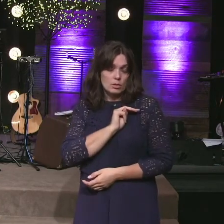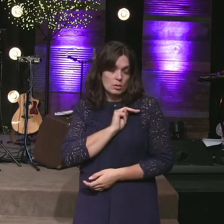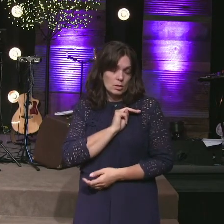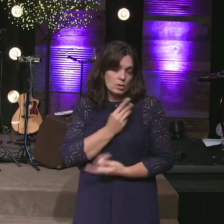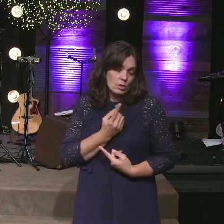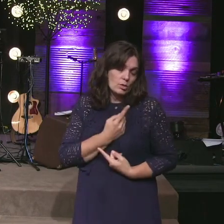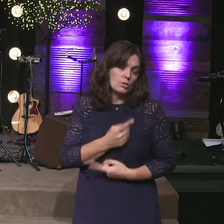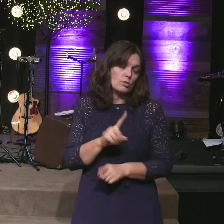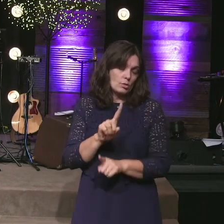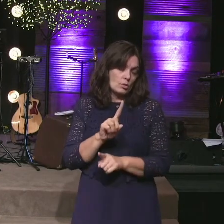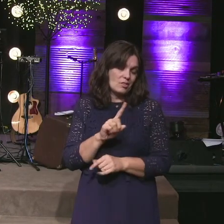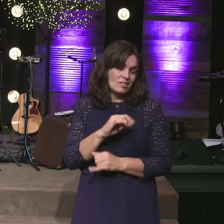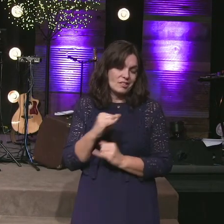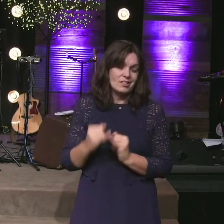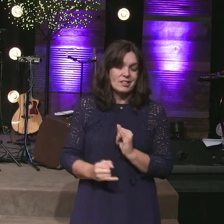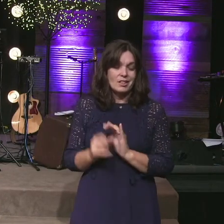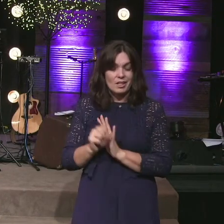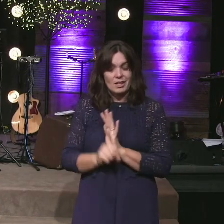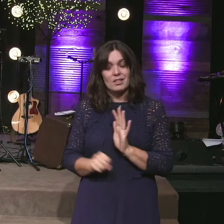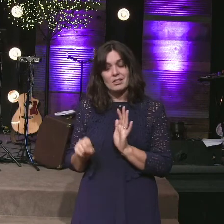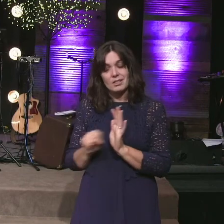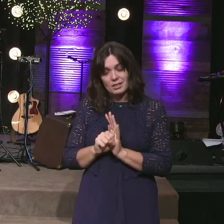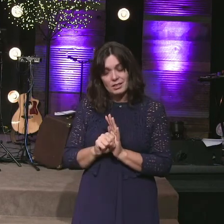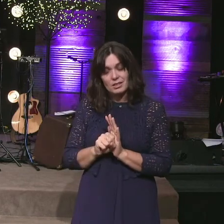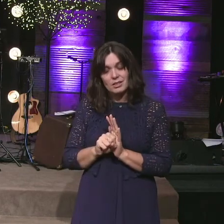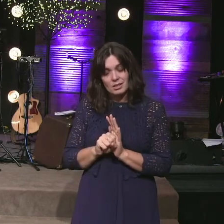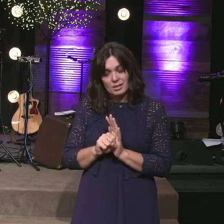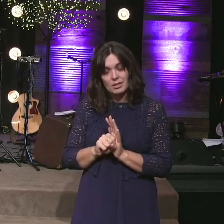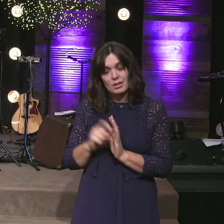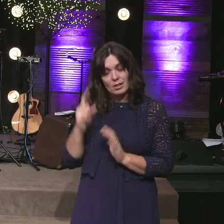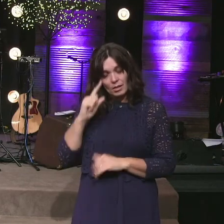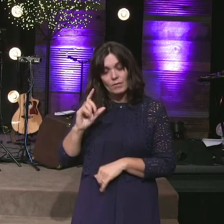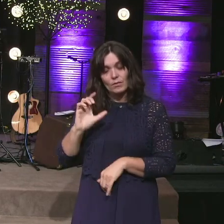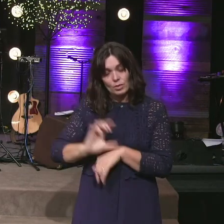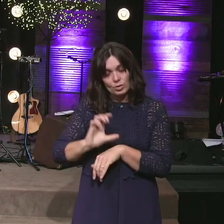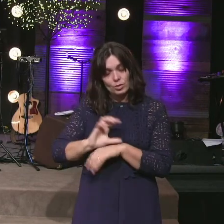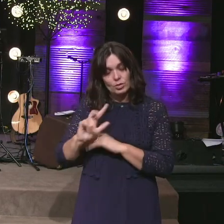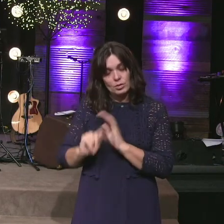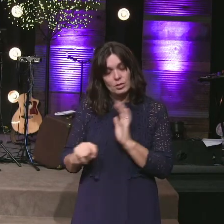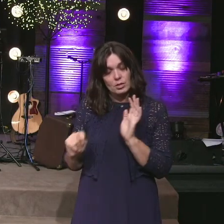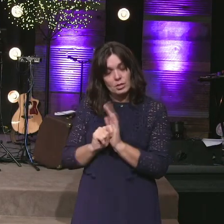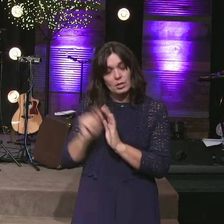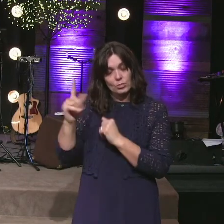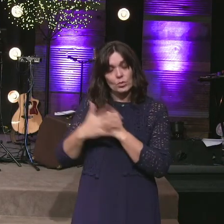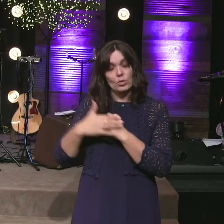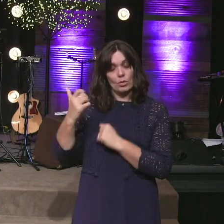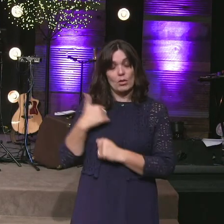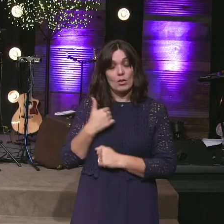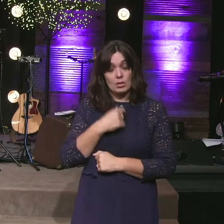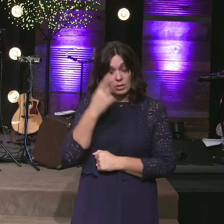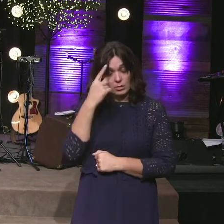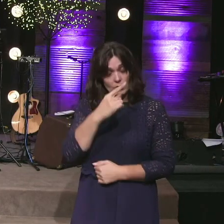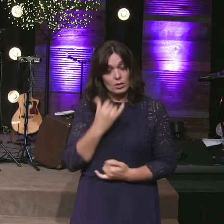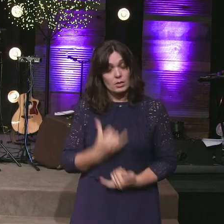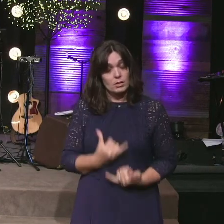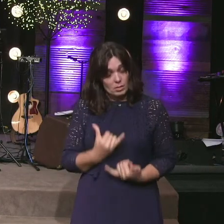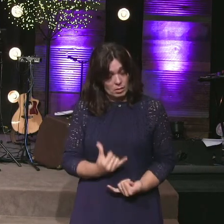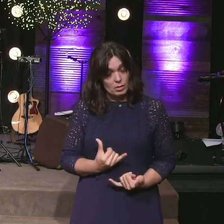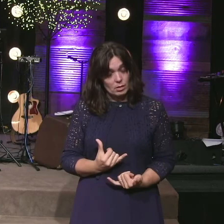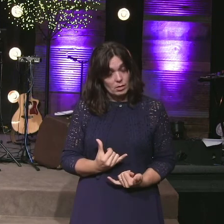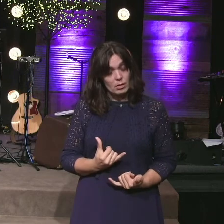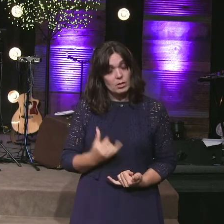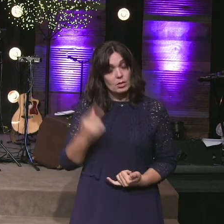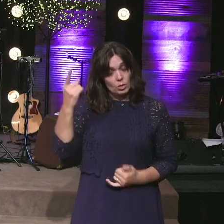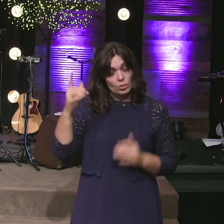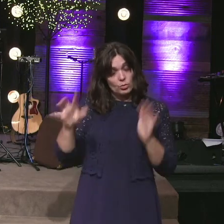last season of the church age. You've called us for this time. You chose